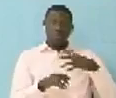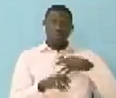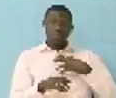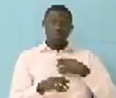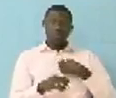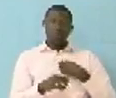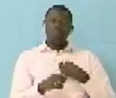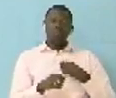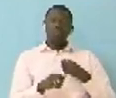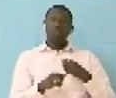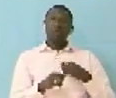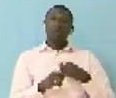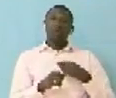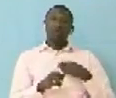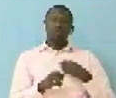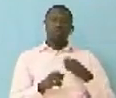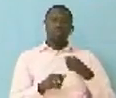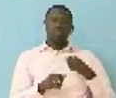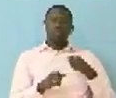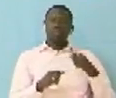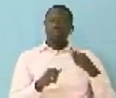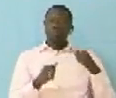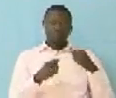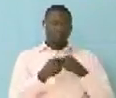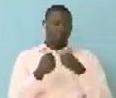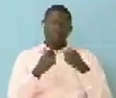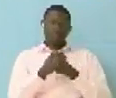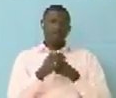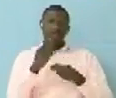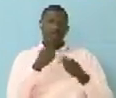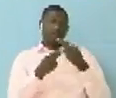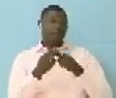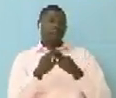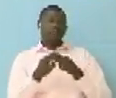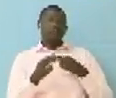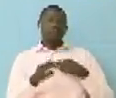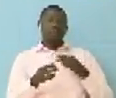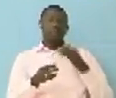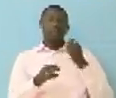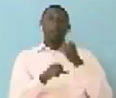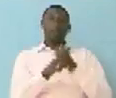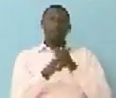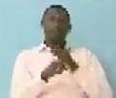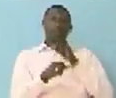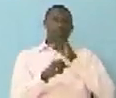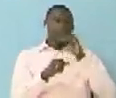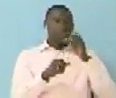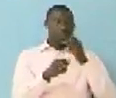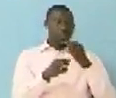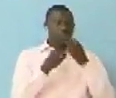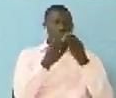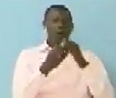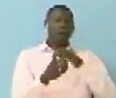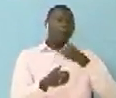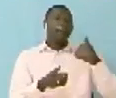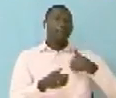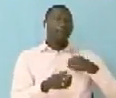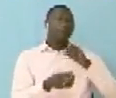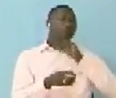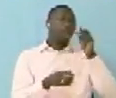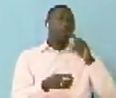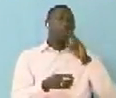by implicating others. We are not even part of that particular coup they were accused of. Because